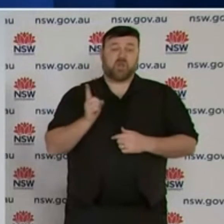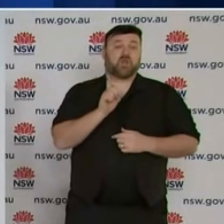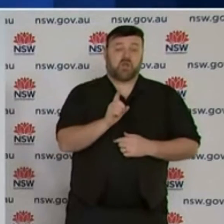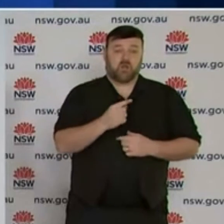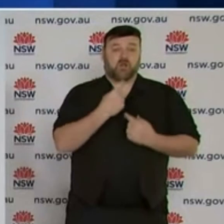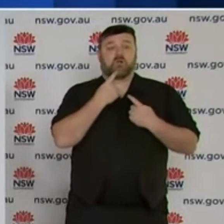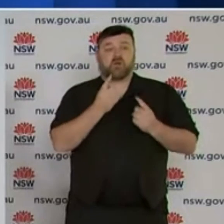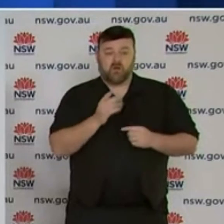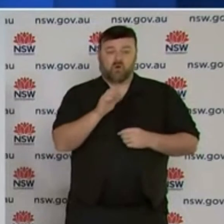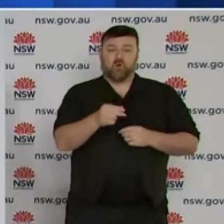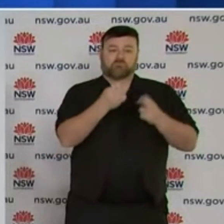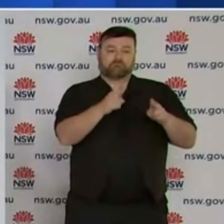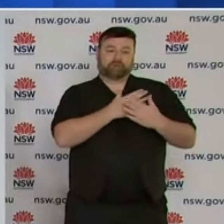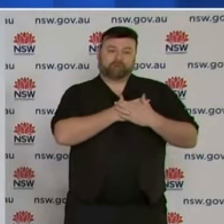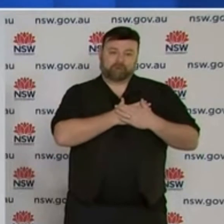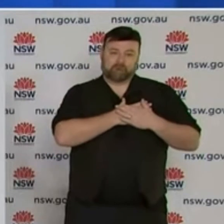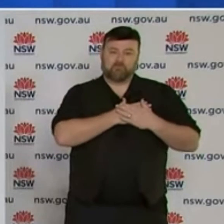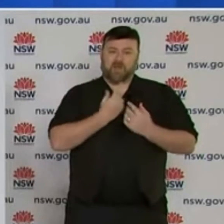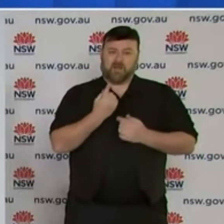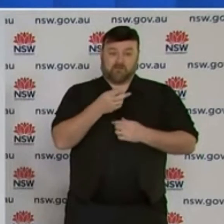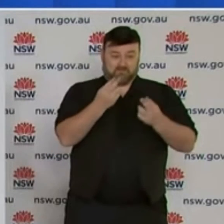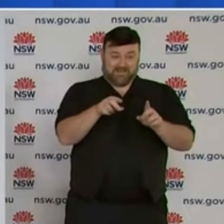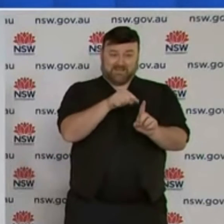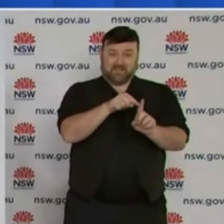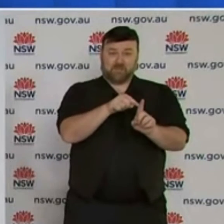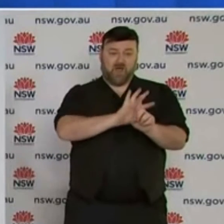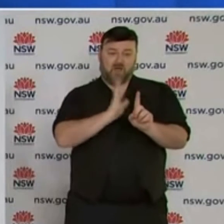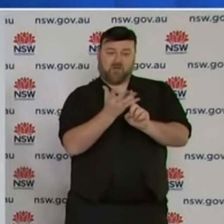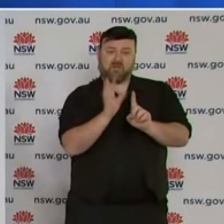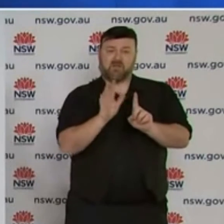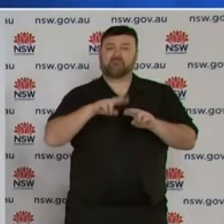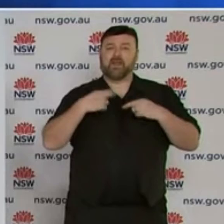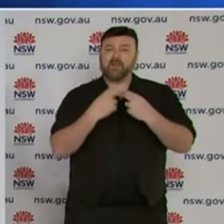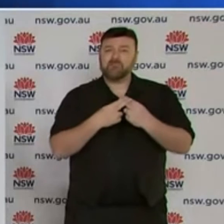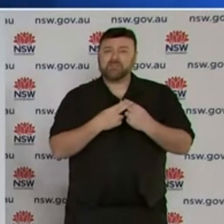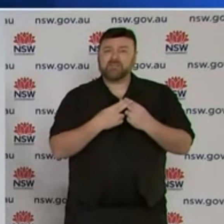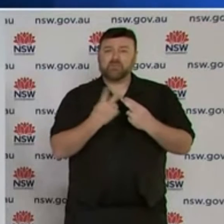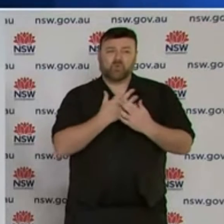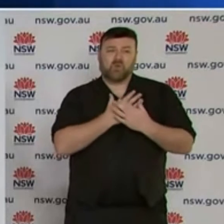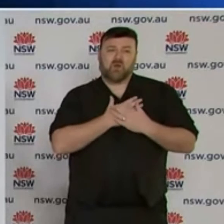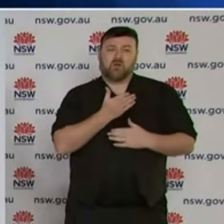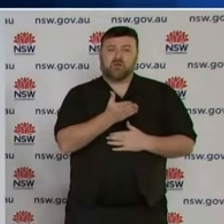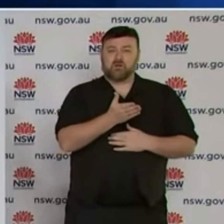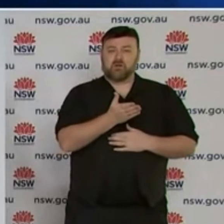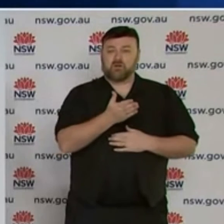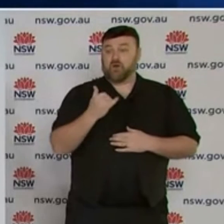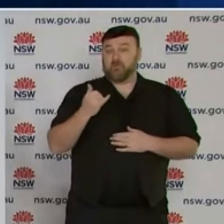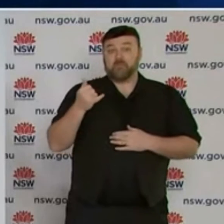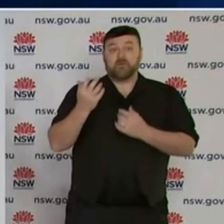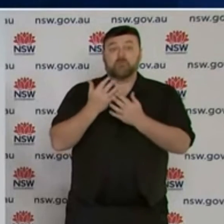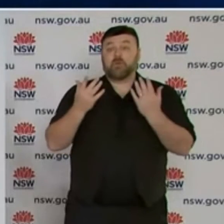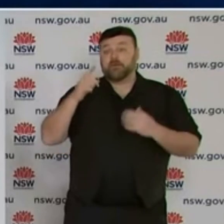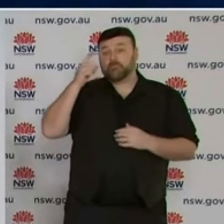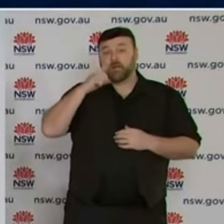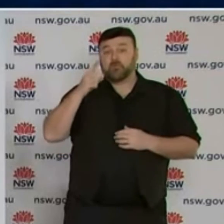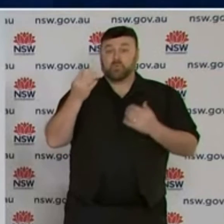every death is a whole community of loved ones. And who knows the stories where multiple people in one family might be ill, separated across a